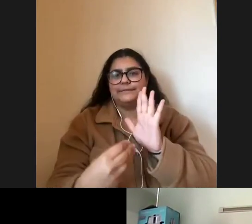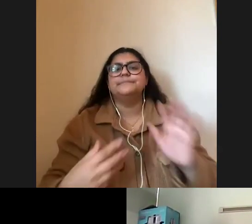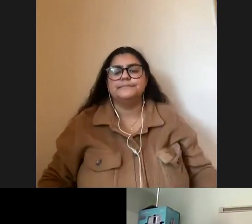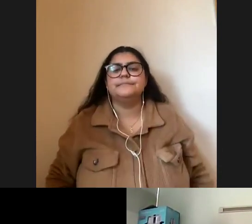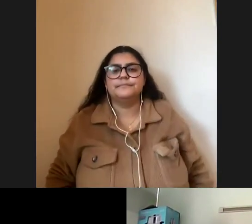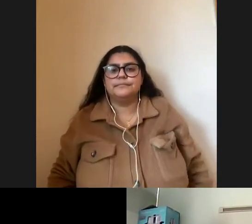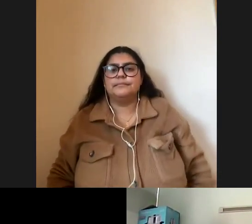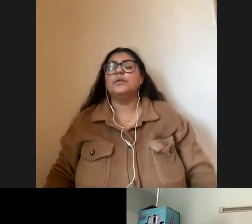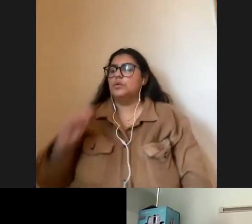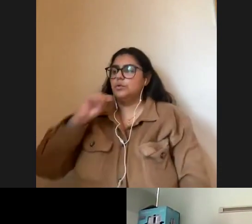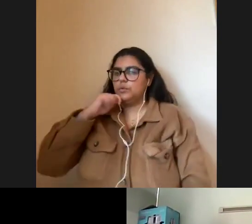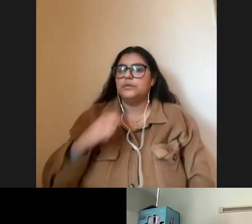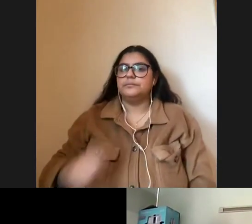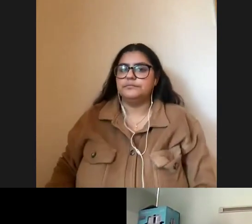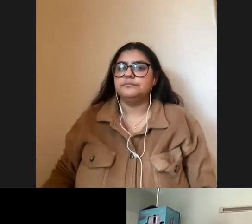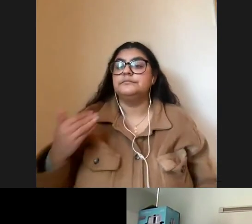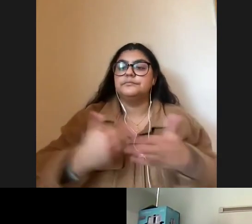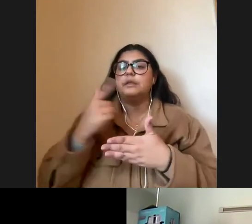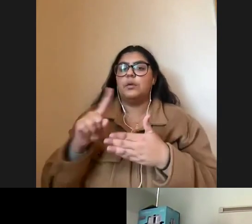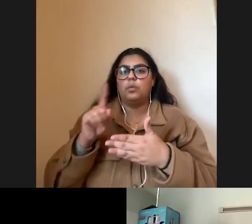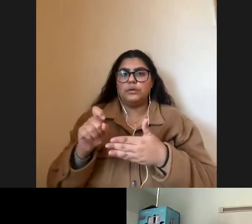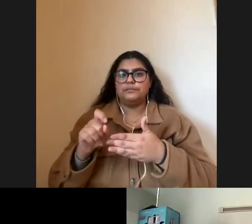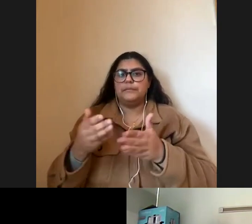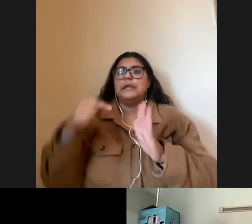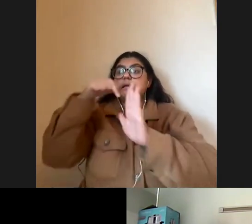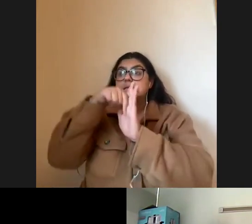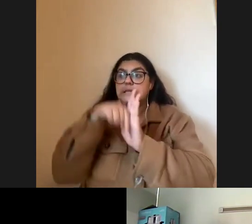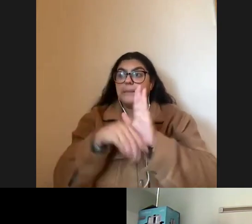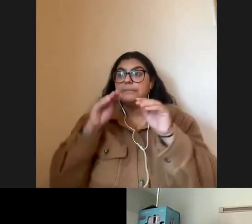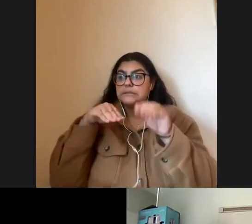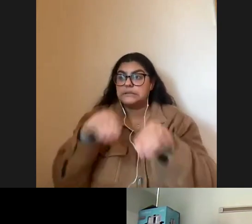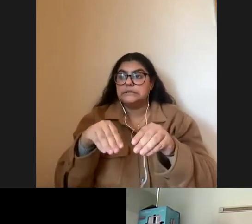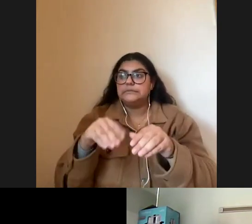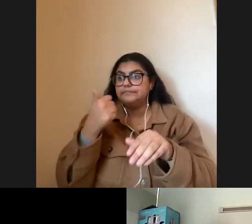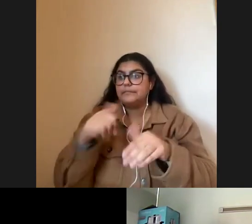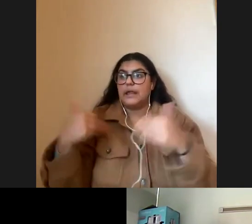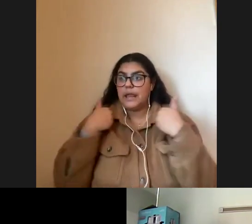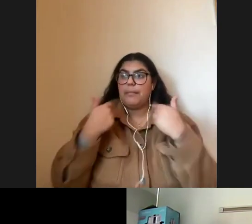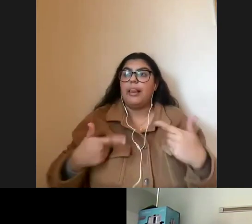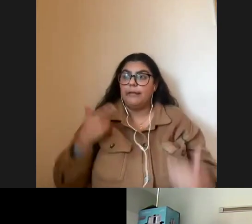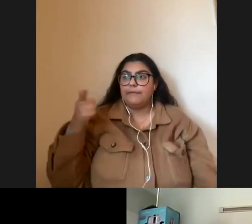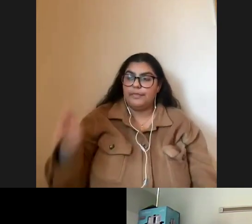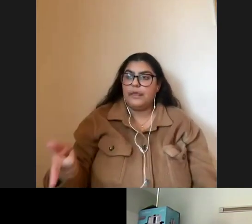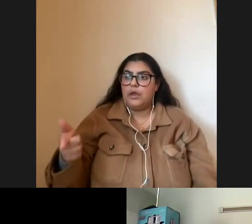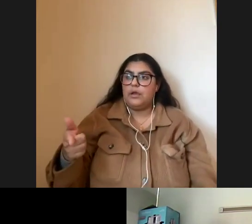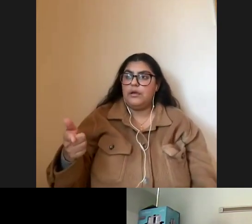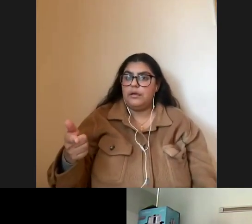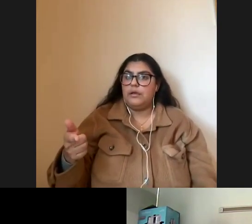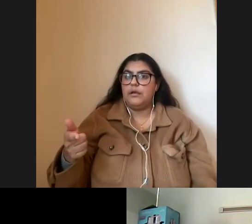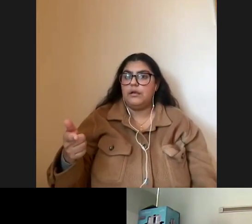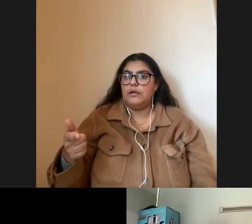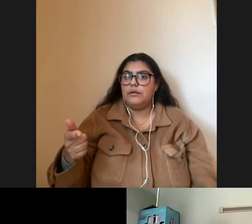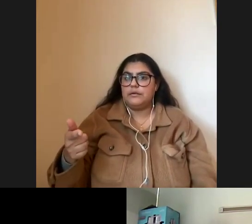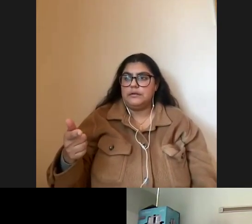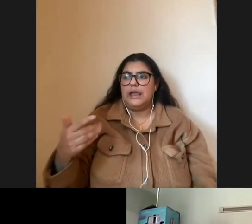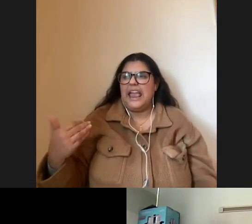Cool. Our next question. So in the deep sea, any animals living down there are putting up with a lot of pressure,